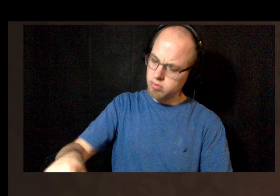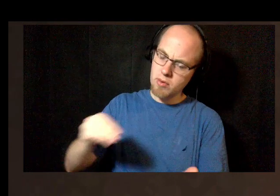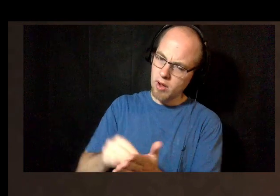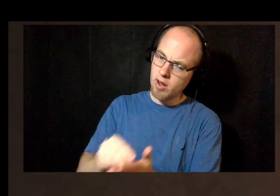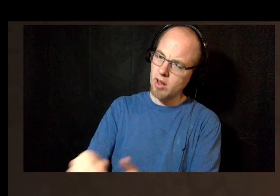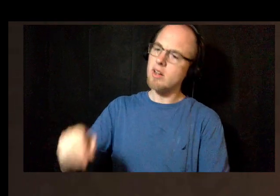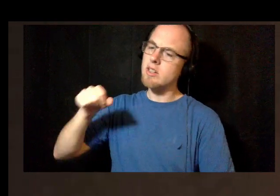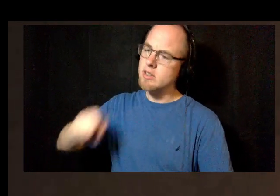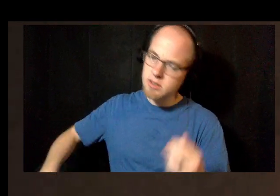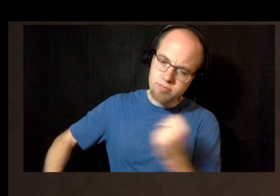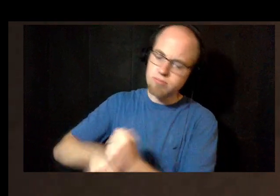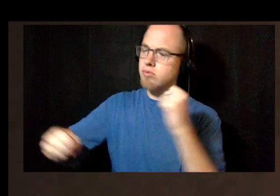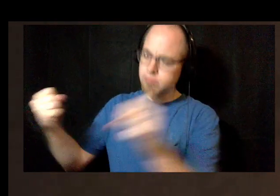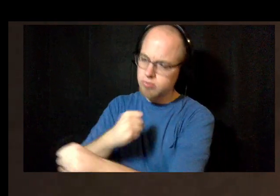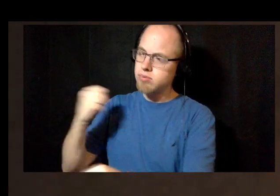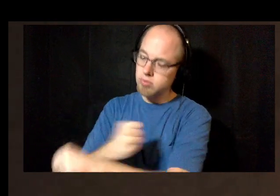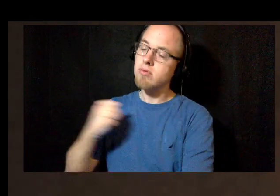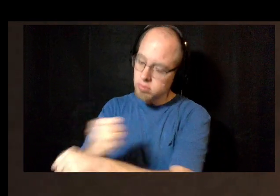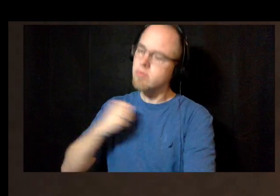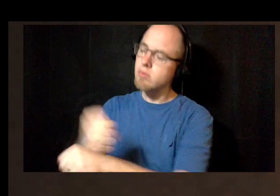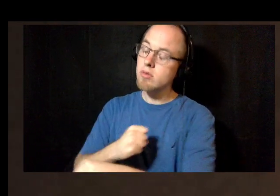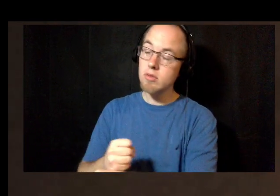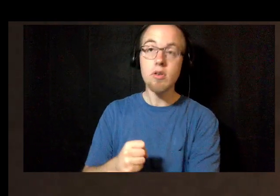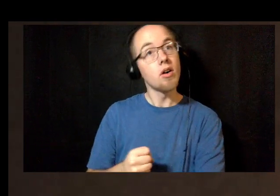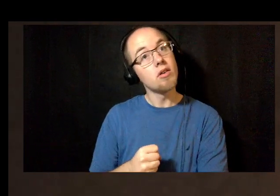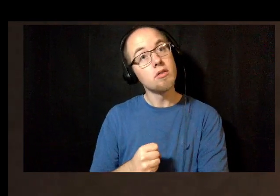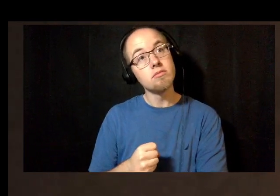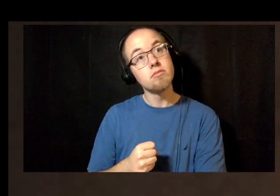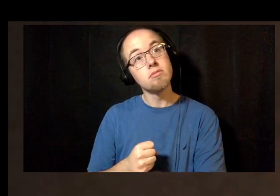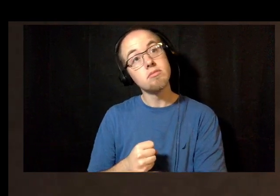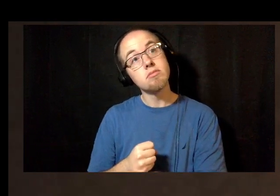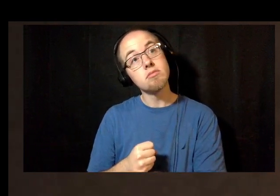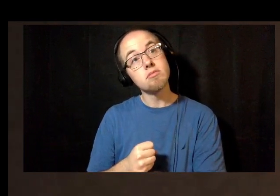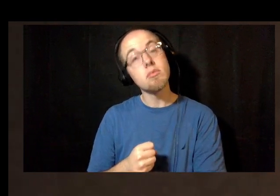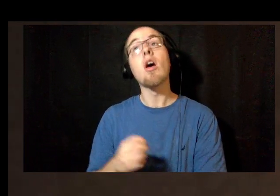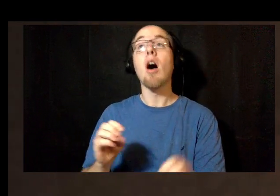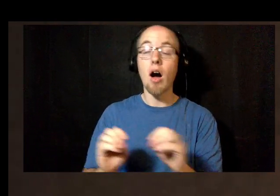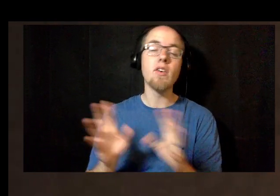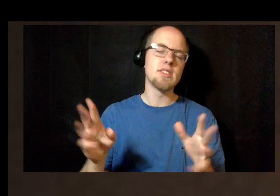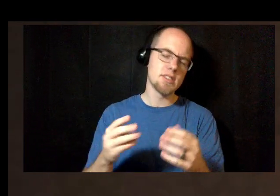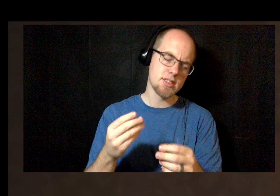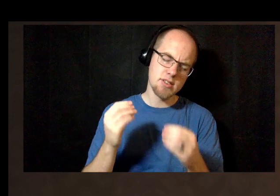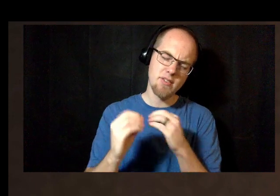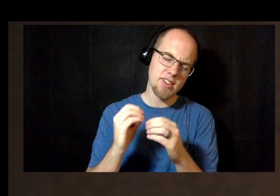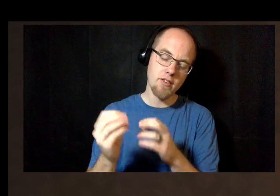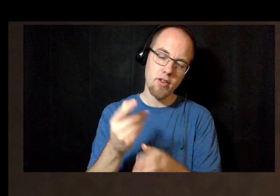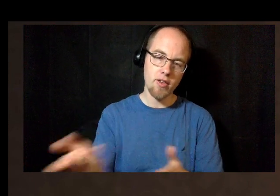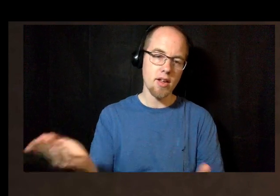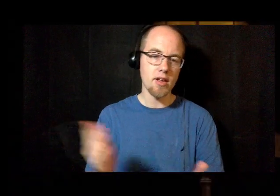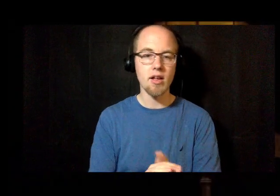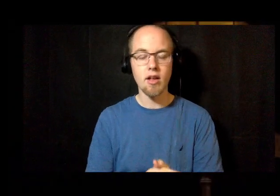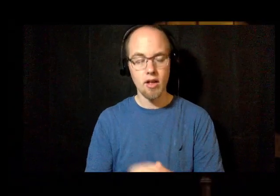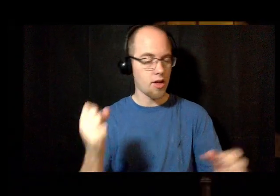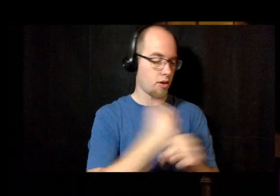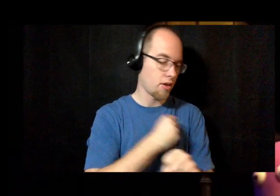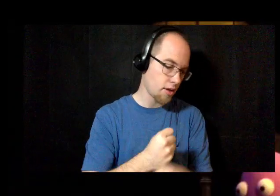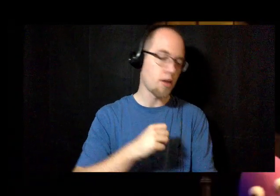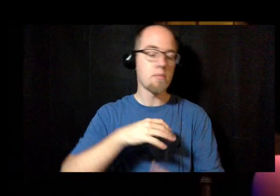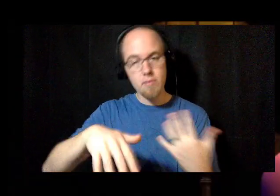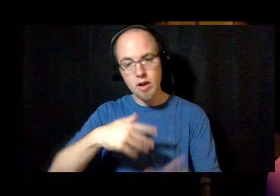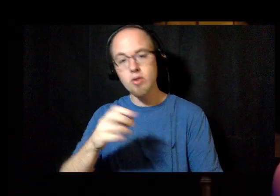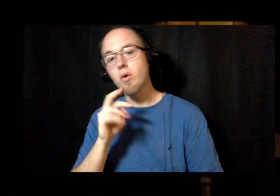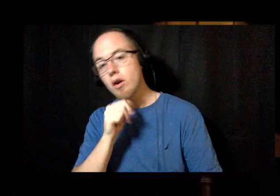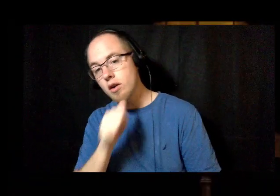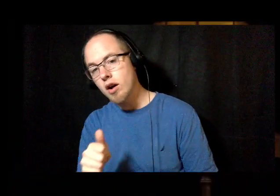obviously still ironing out a few of the kinks. Martial arts, mixed or otherwise, should not